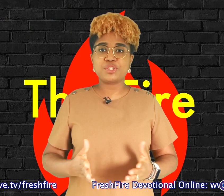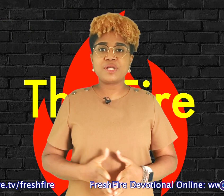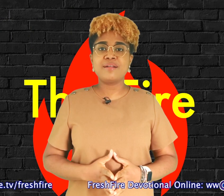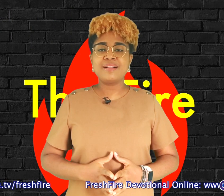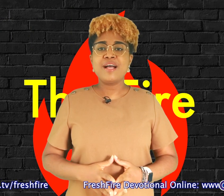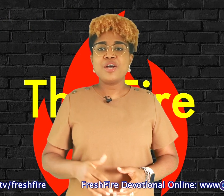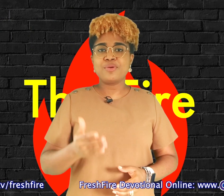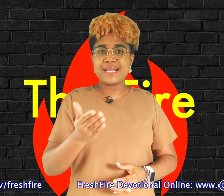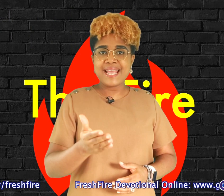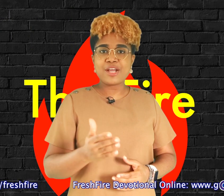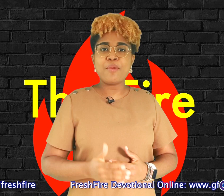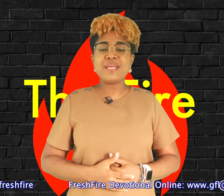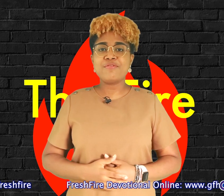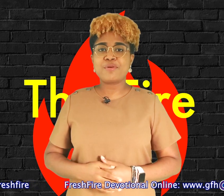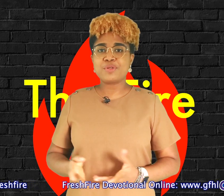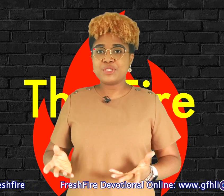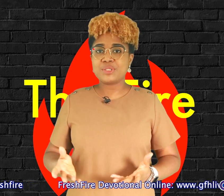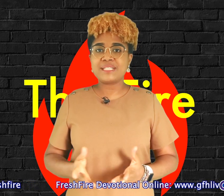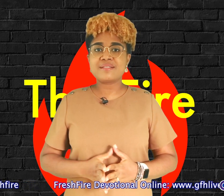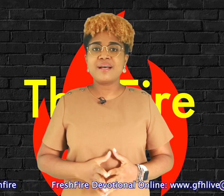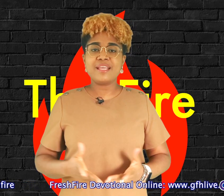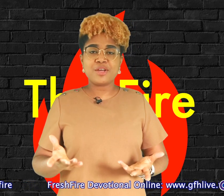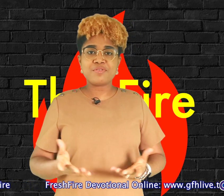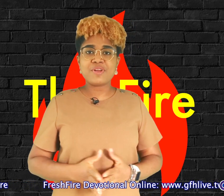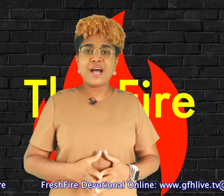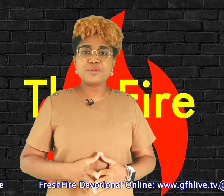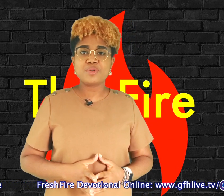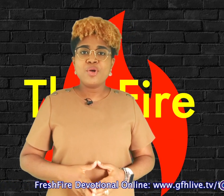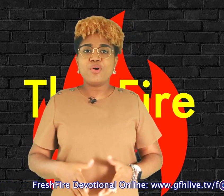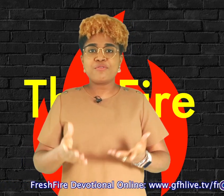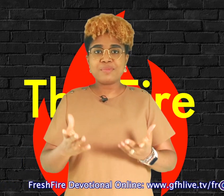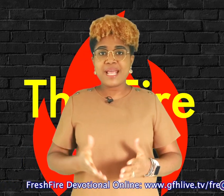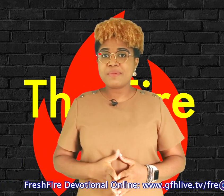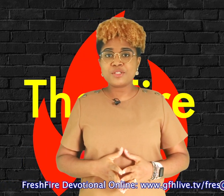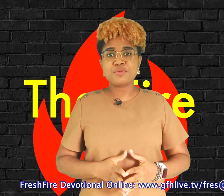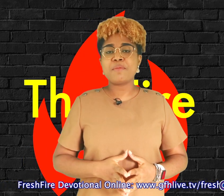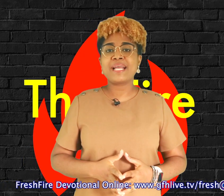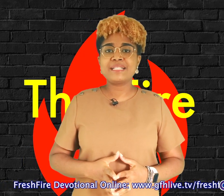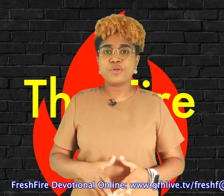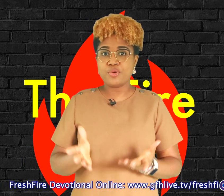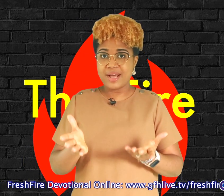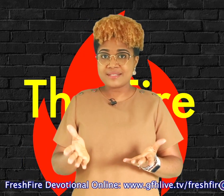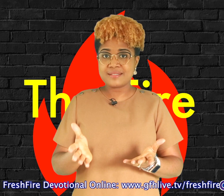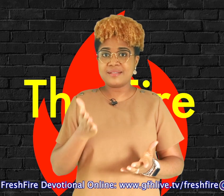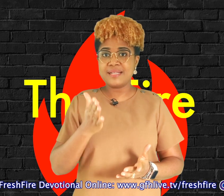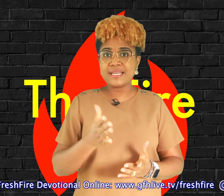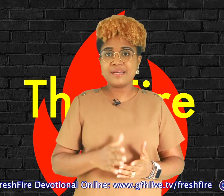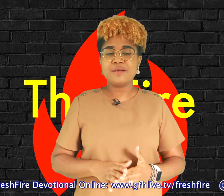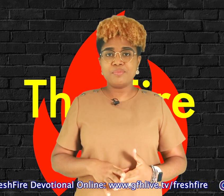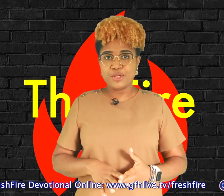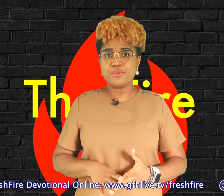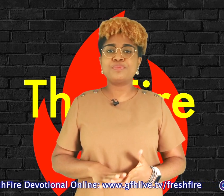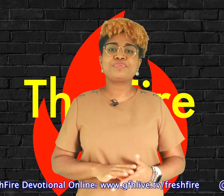House devotional. You can get a copy from the Resource Center in God's Favorite House or from the Urbano supermarket, or you access the